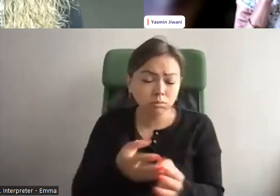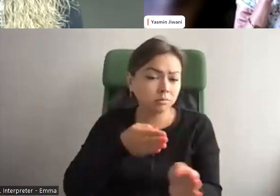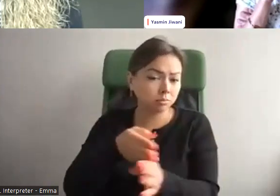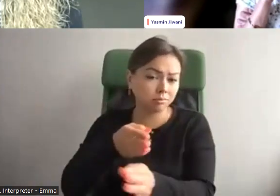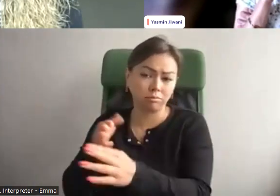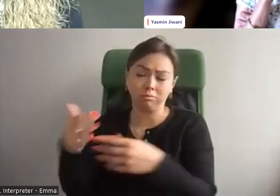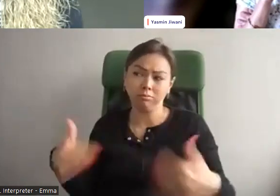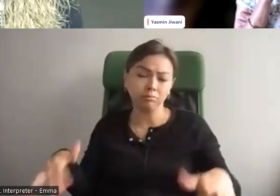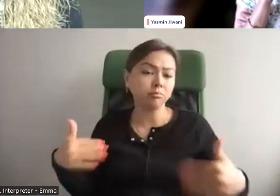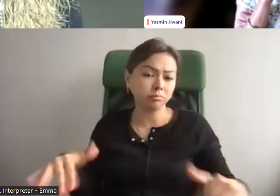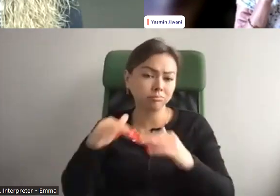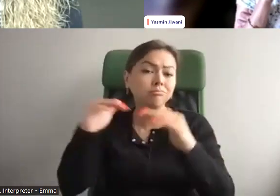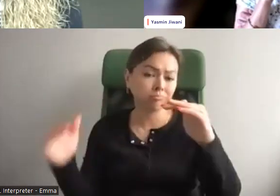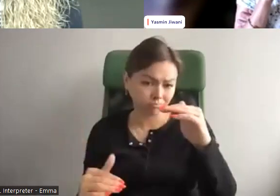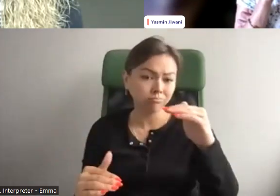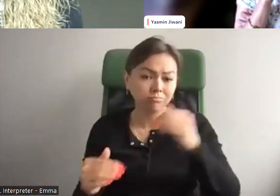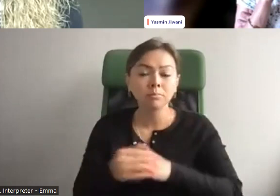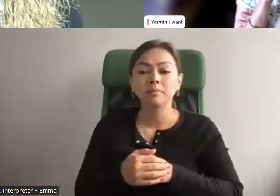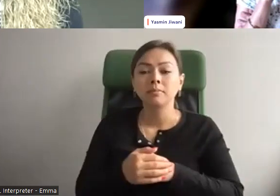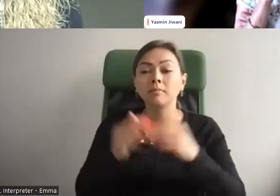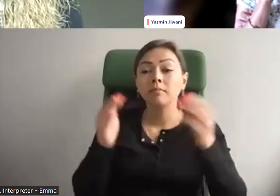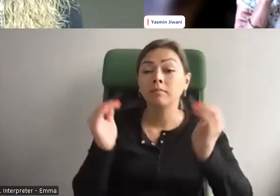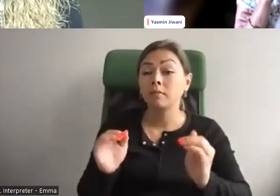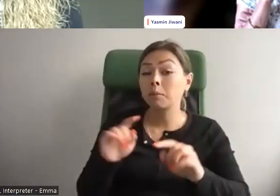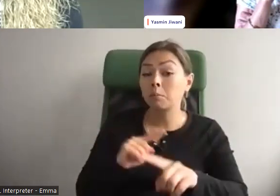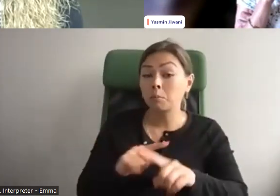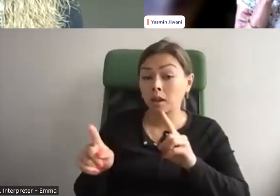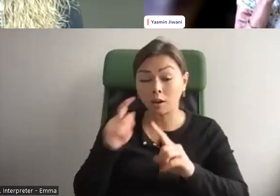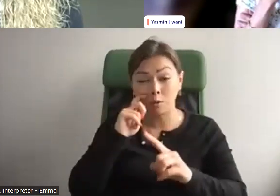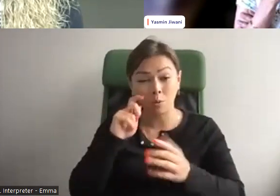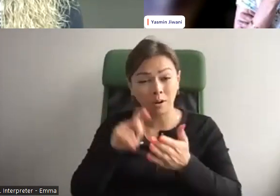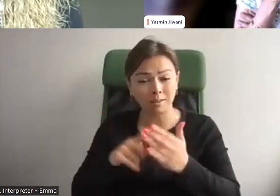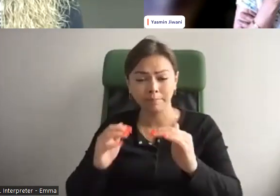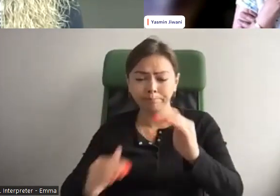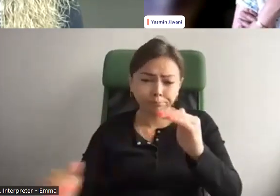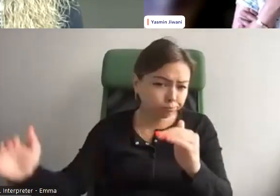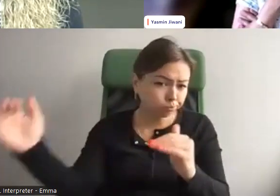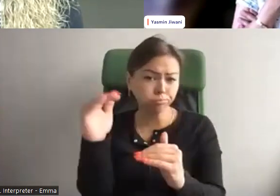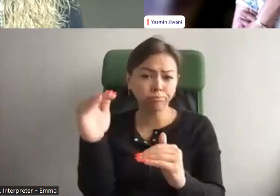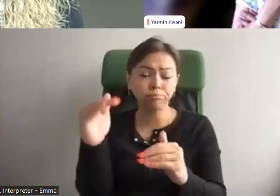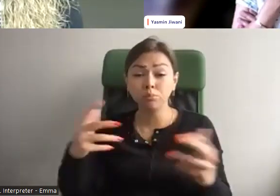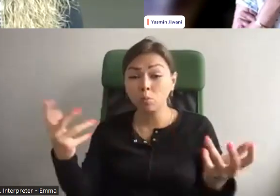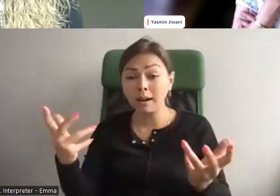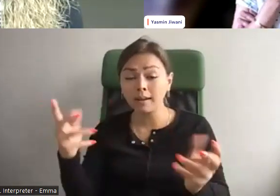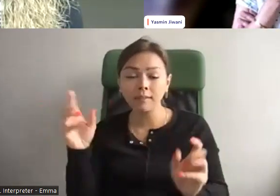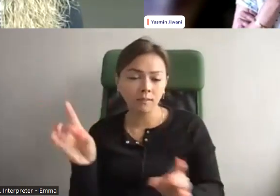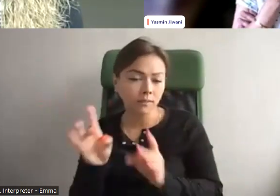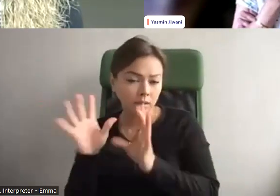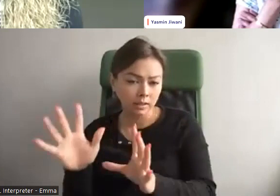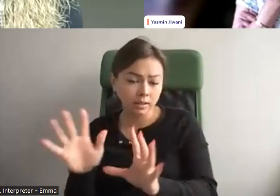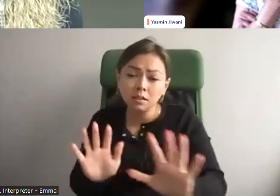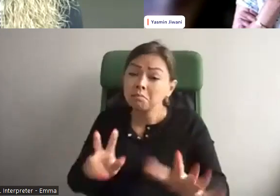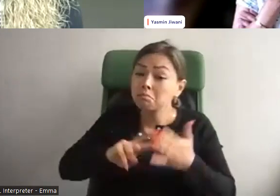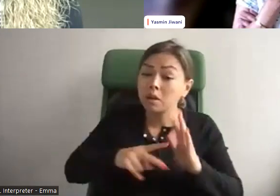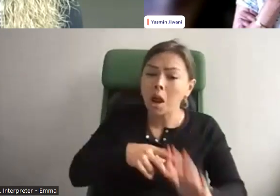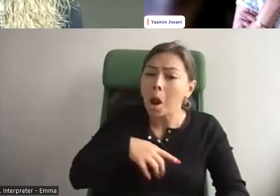the overemphasis on violence. And it's not that we don't want news media to report on violence against women, of course